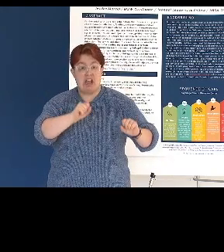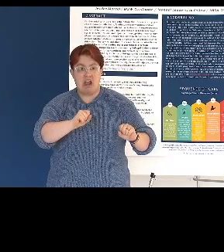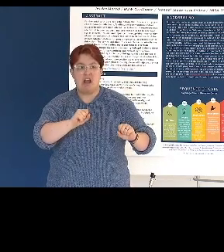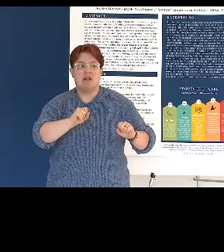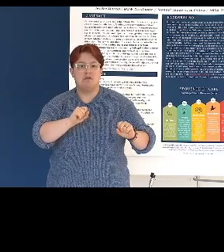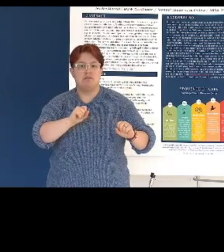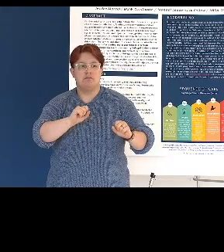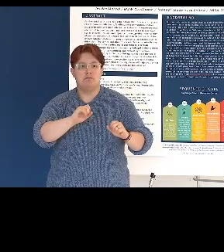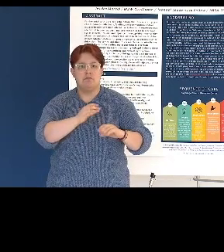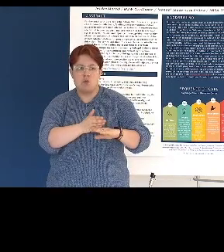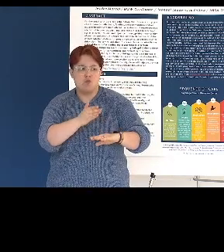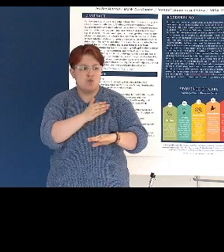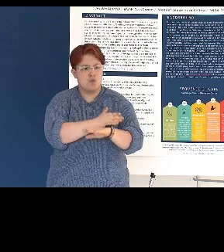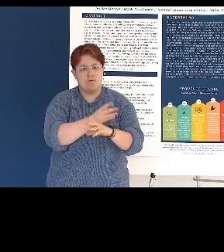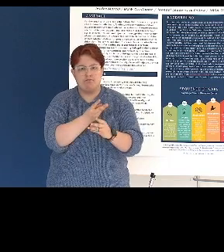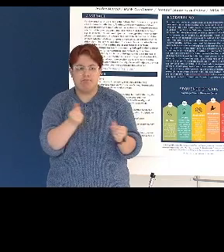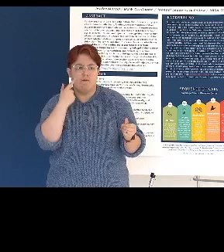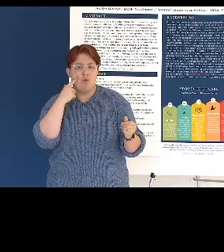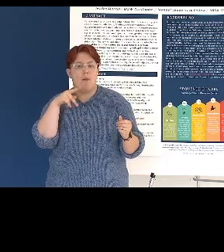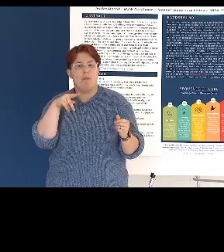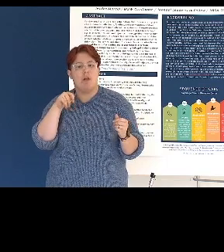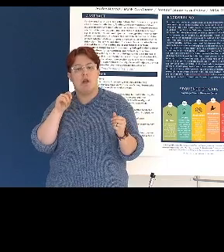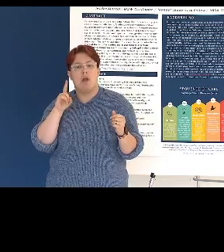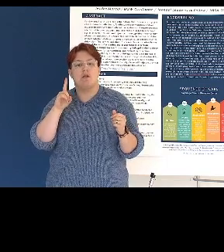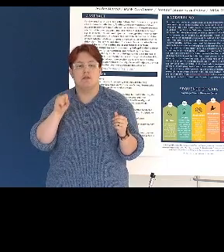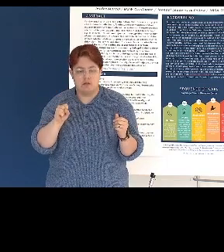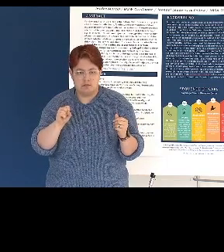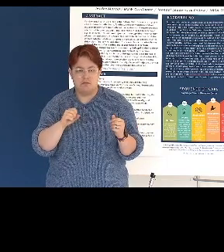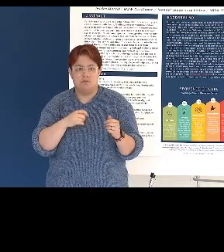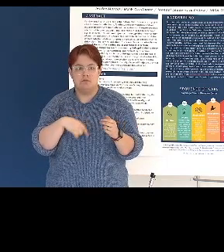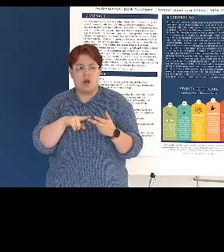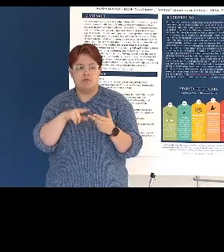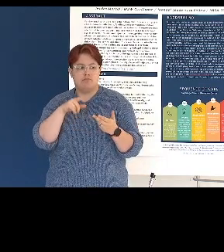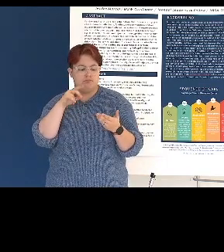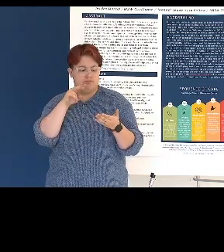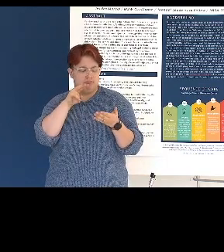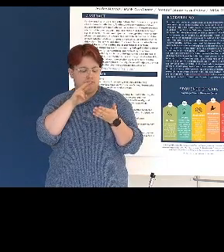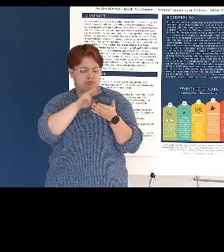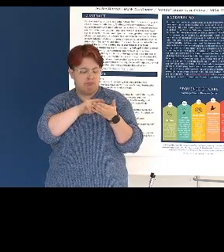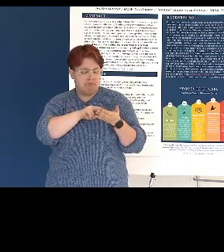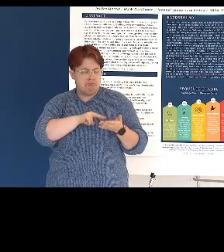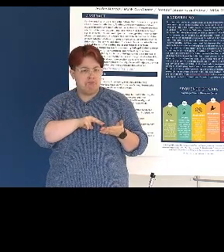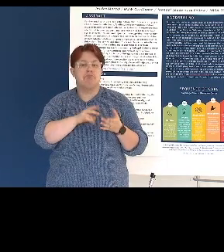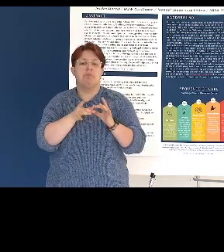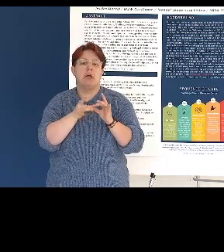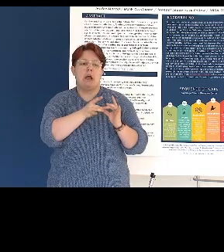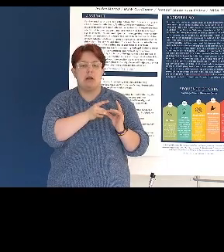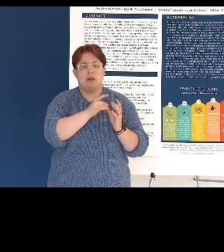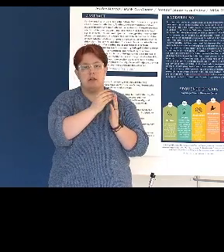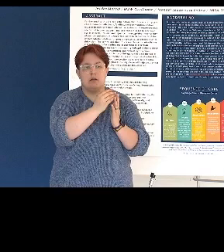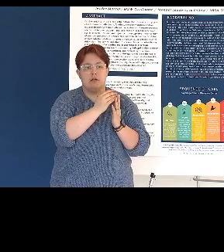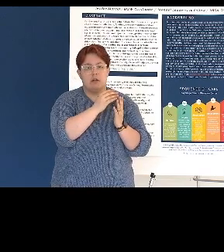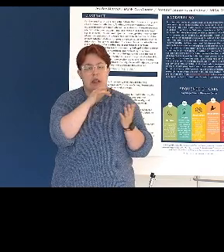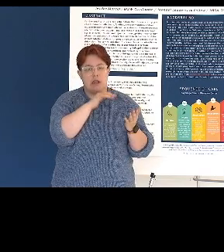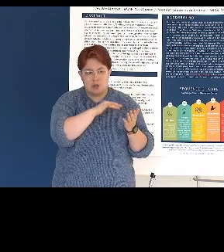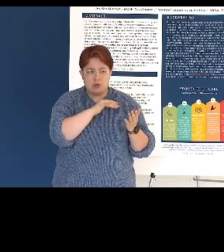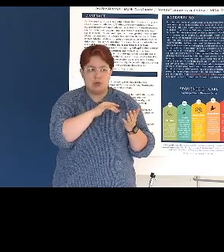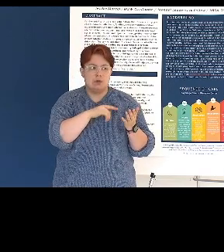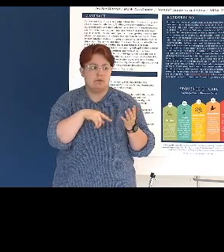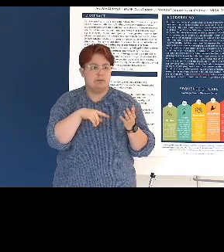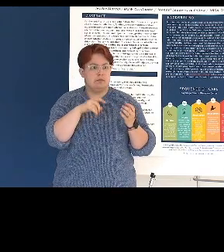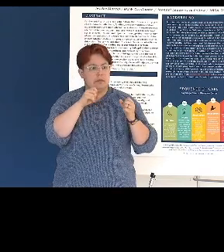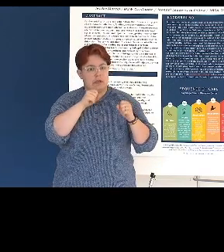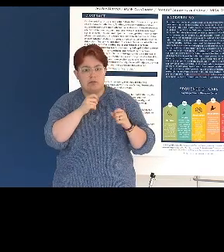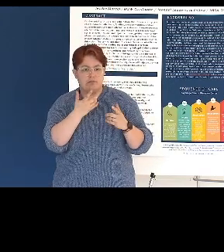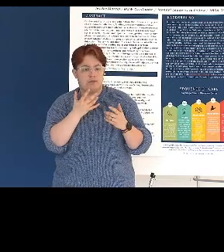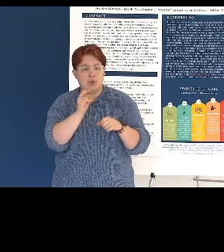of PTSD. In reviewing relevant literature, a variety of interventions are effective, including yoga,